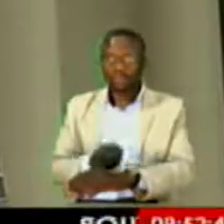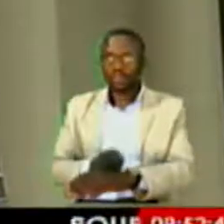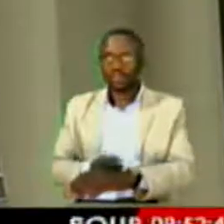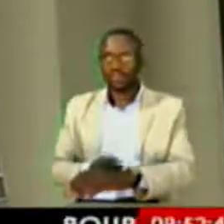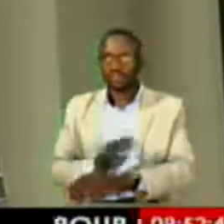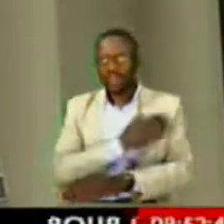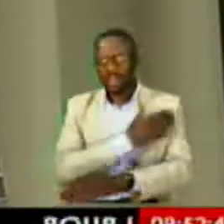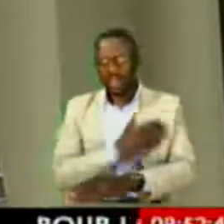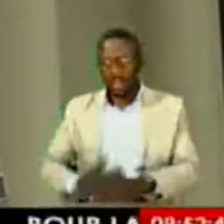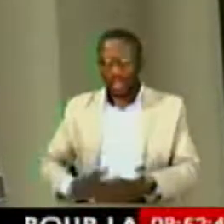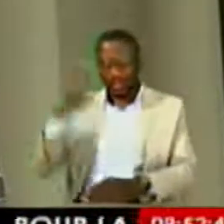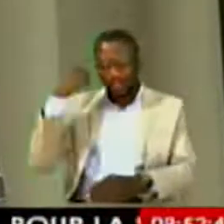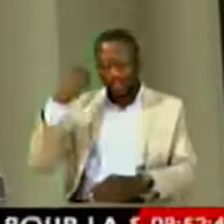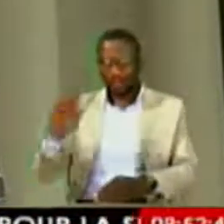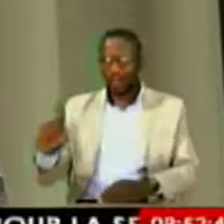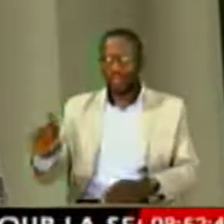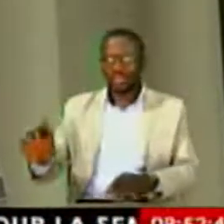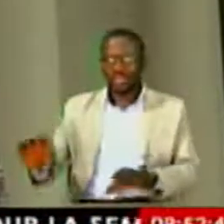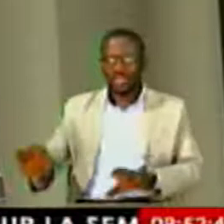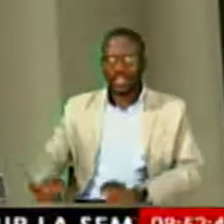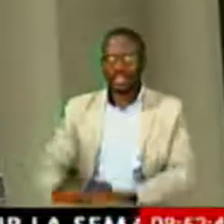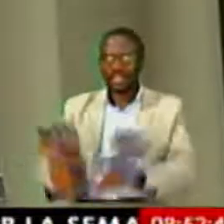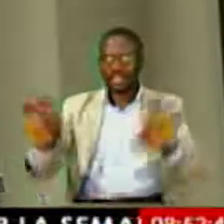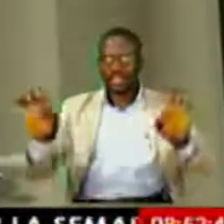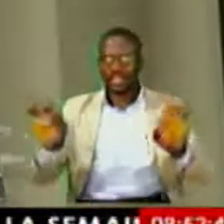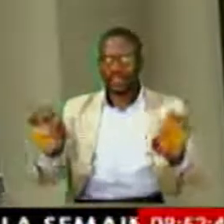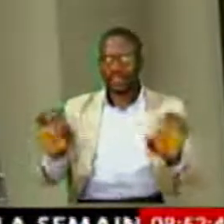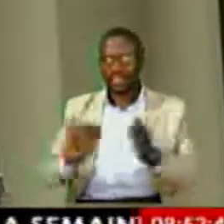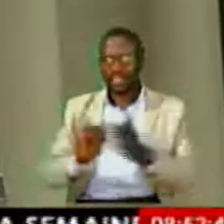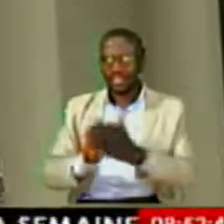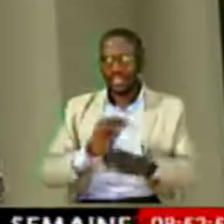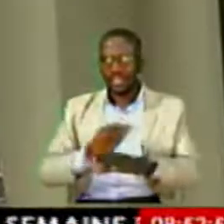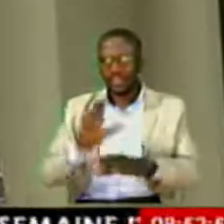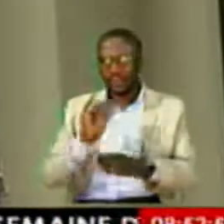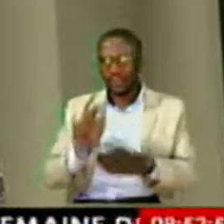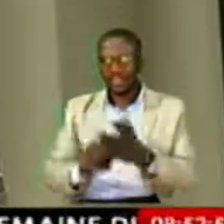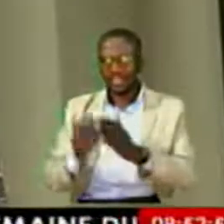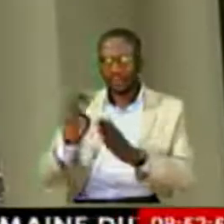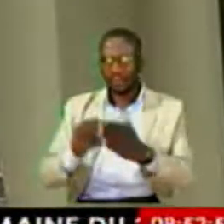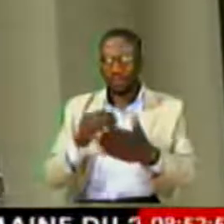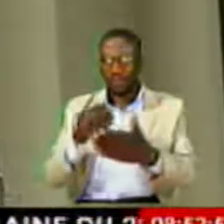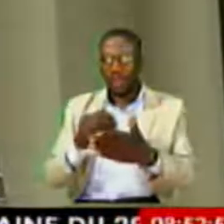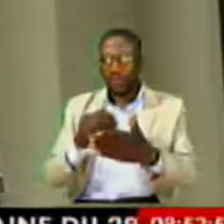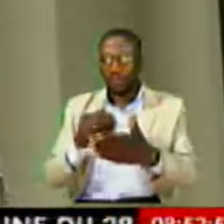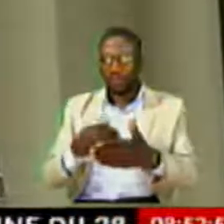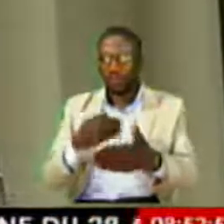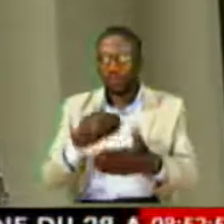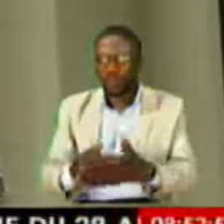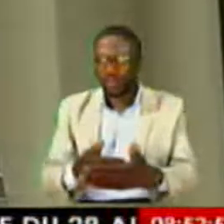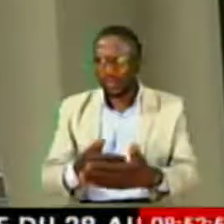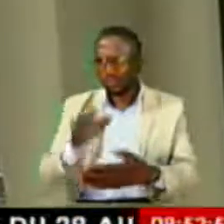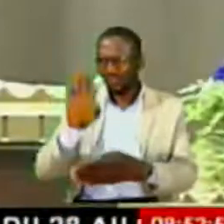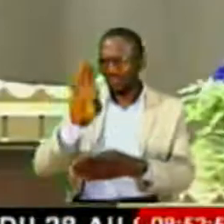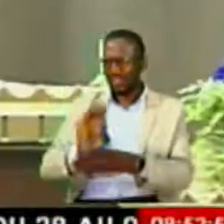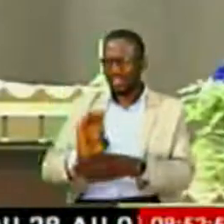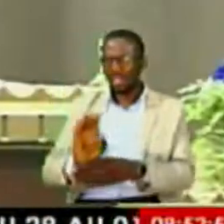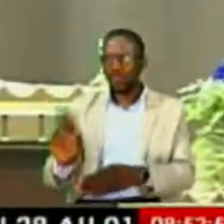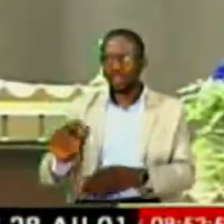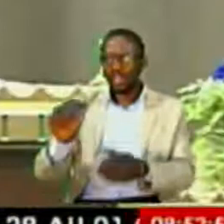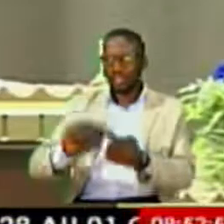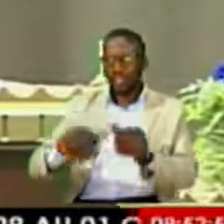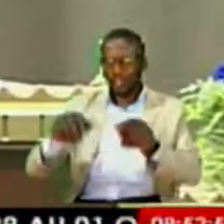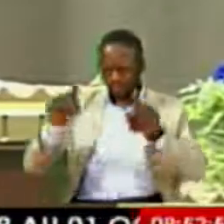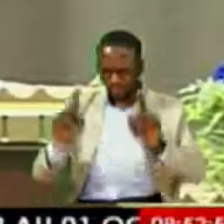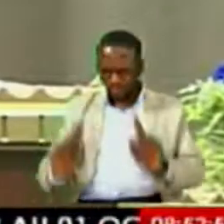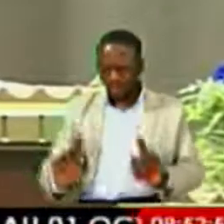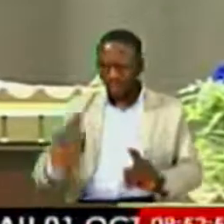et pour l'éternité. And eternity. Ce n'est pas seulement venir à l'église. It's not only becoming chacun to church. Doit être sûr. Everyone should be sure.